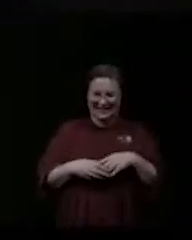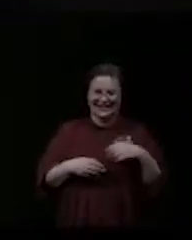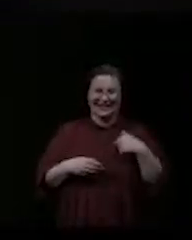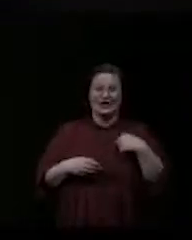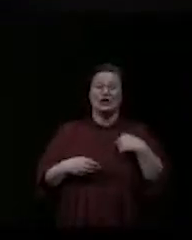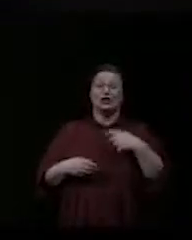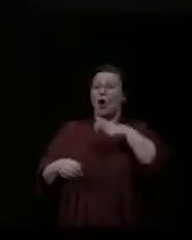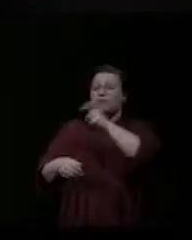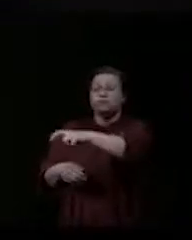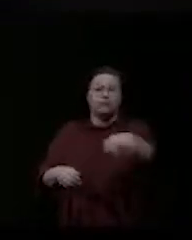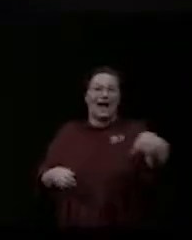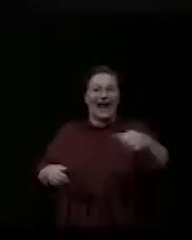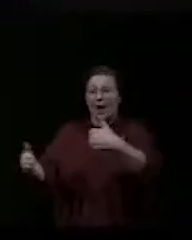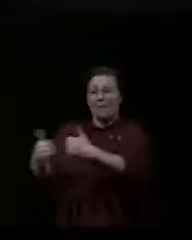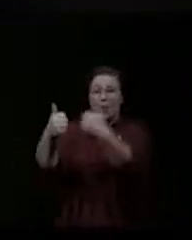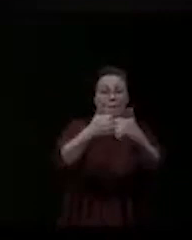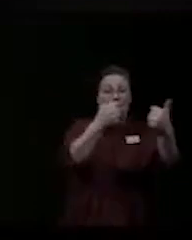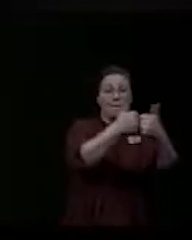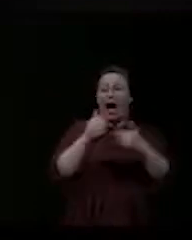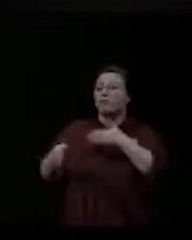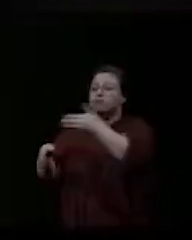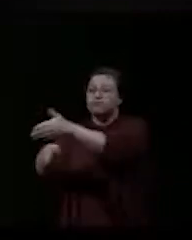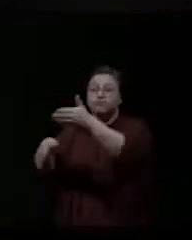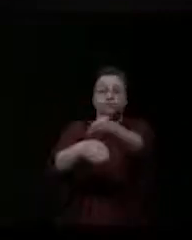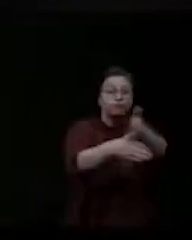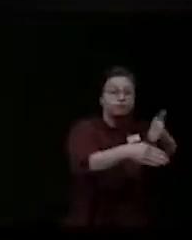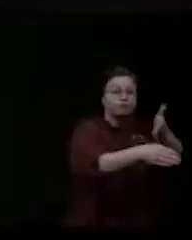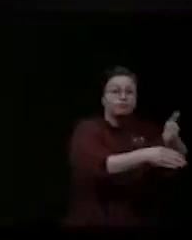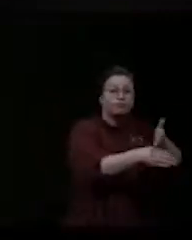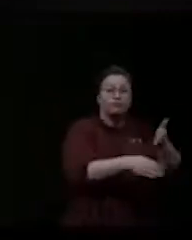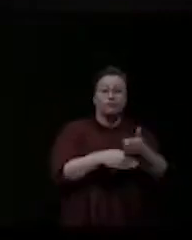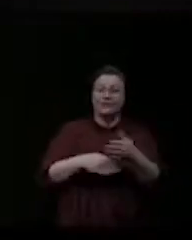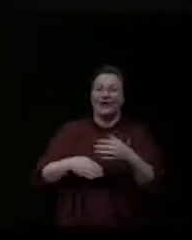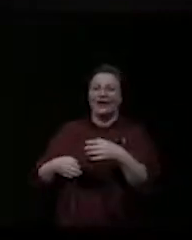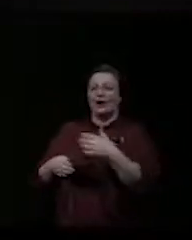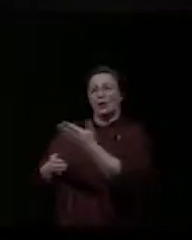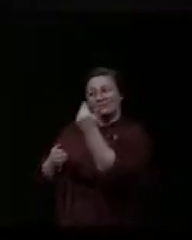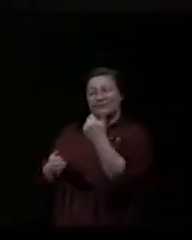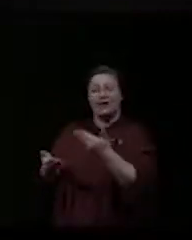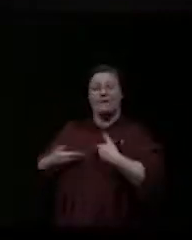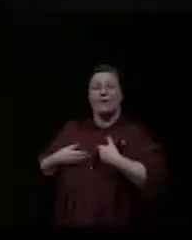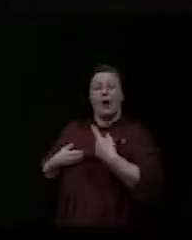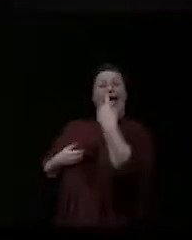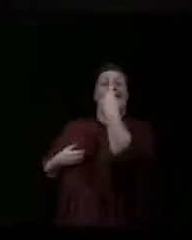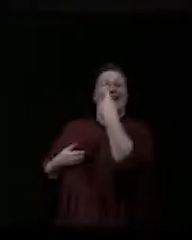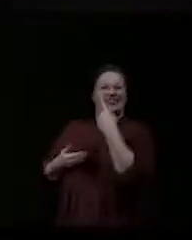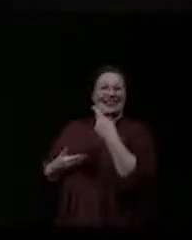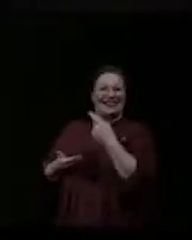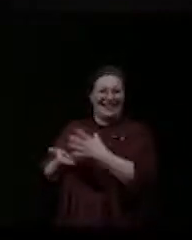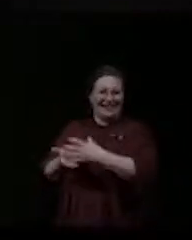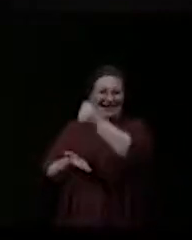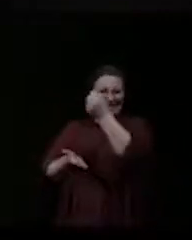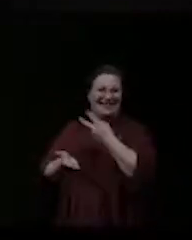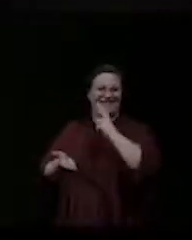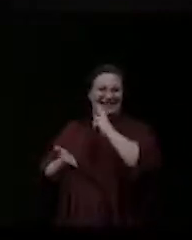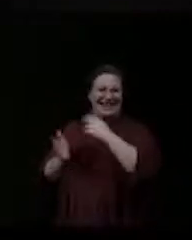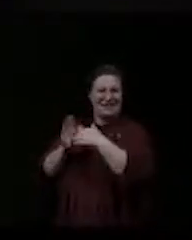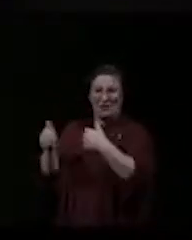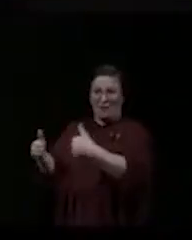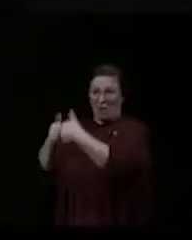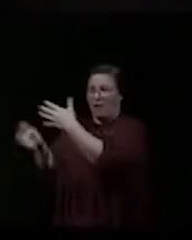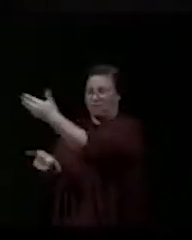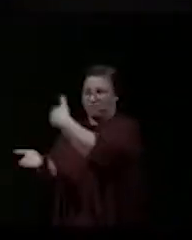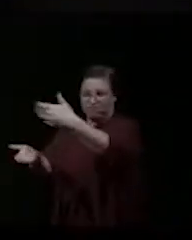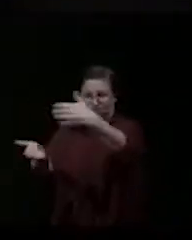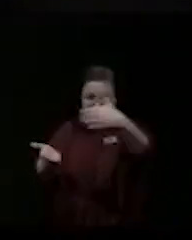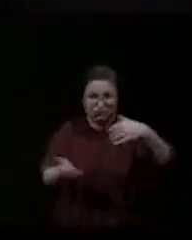all the pubs, one after the other, get a bottle of wine from each pub, and get the cheese for